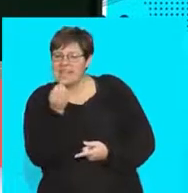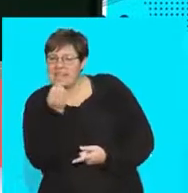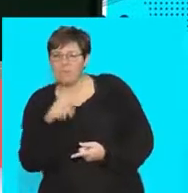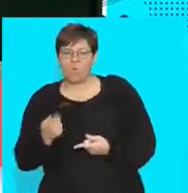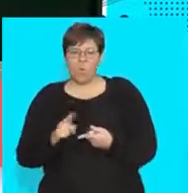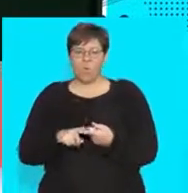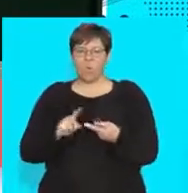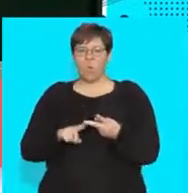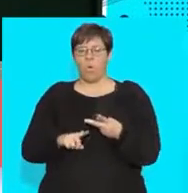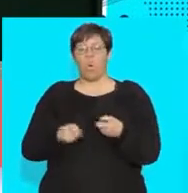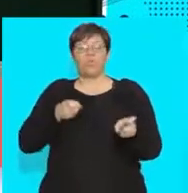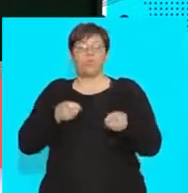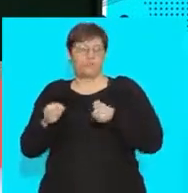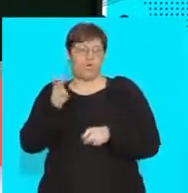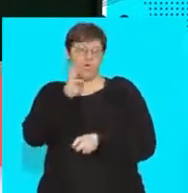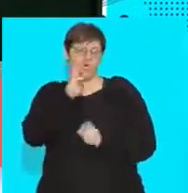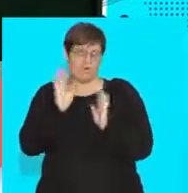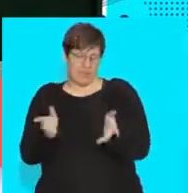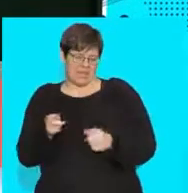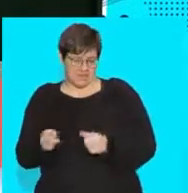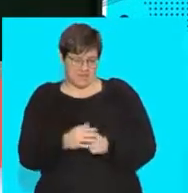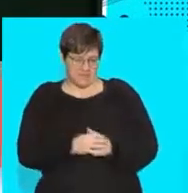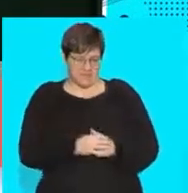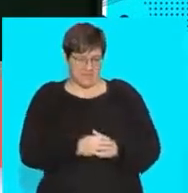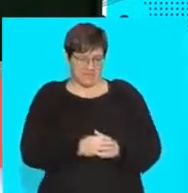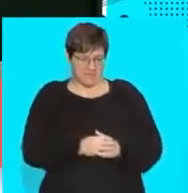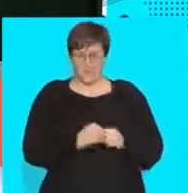to control its water, etc.